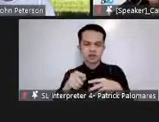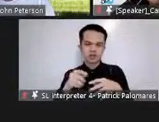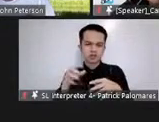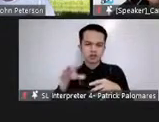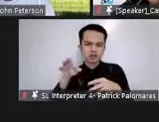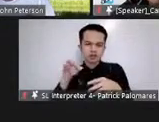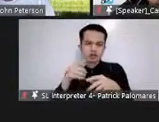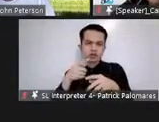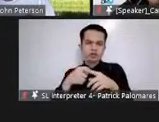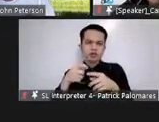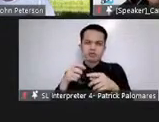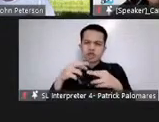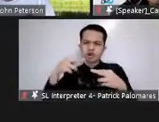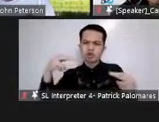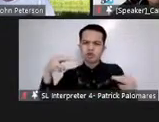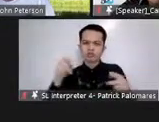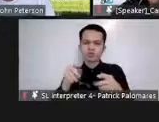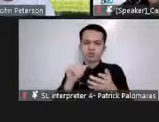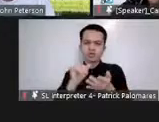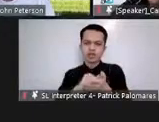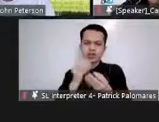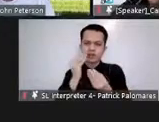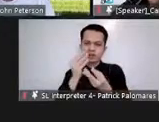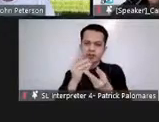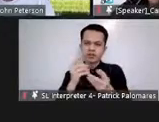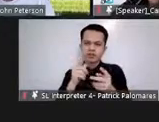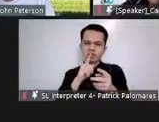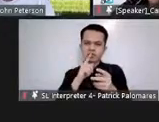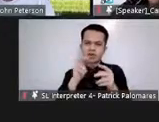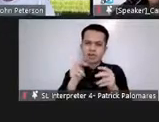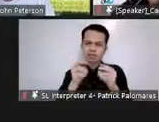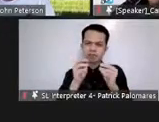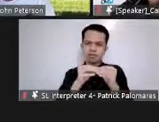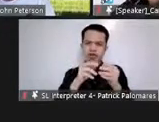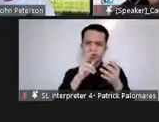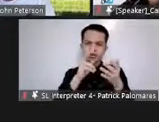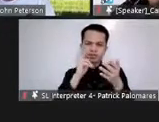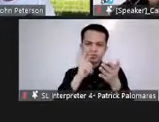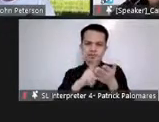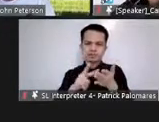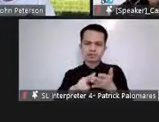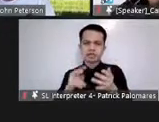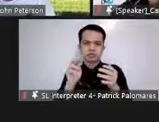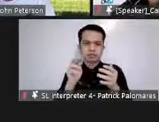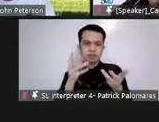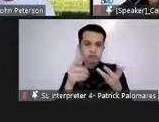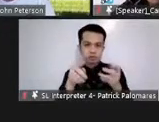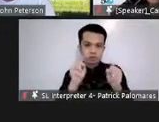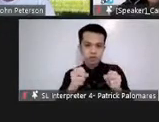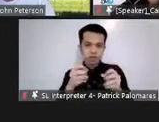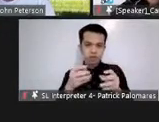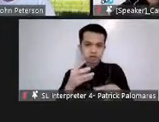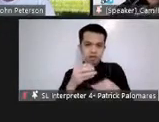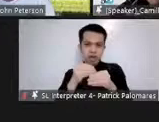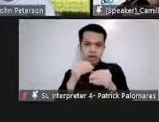were made into ropes. The information is still to be verified. Maybe you can also include it in the future research.